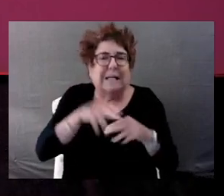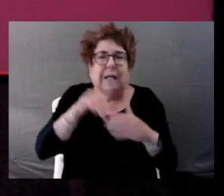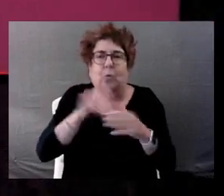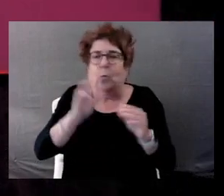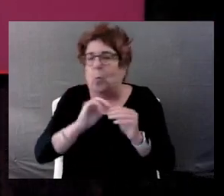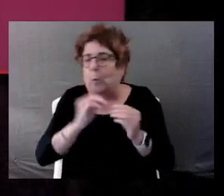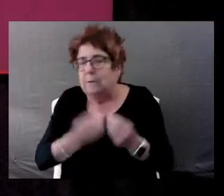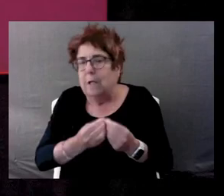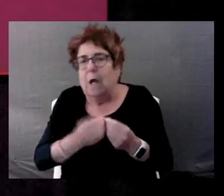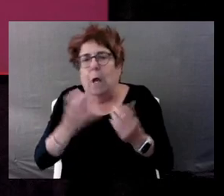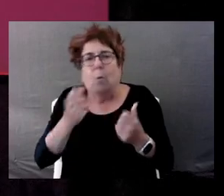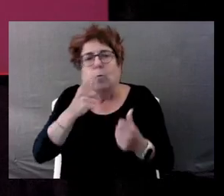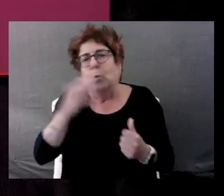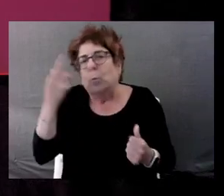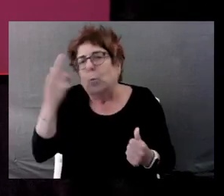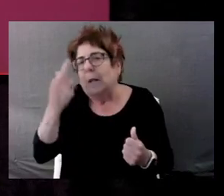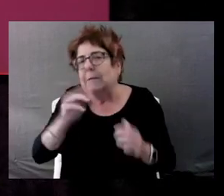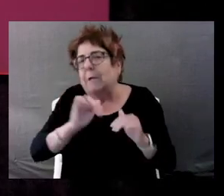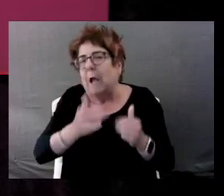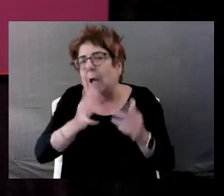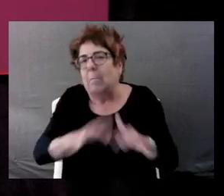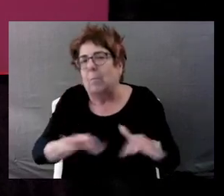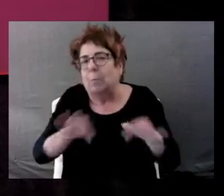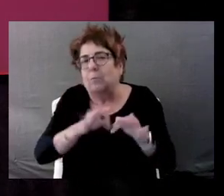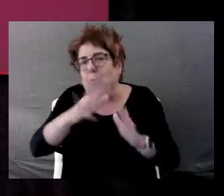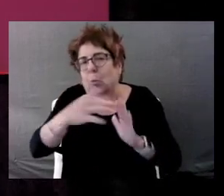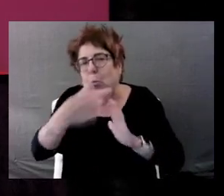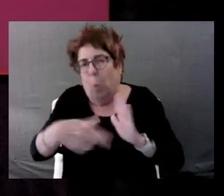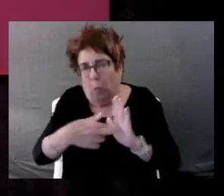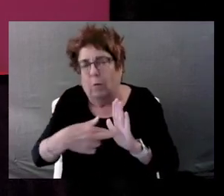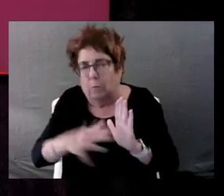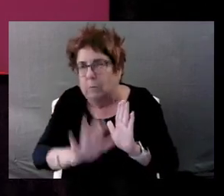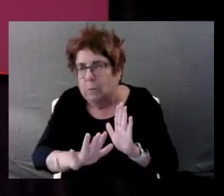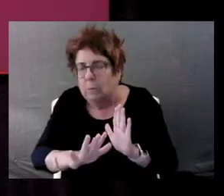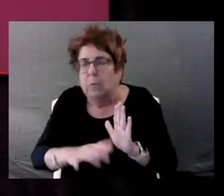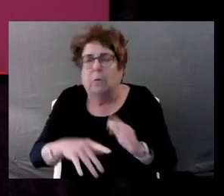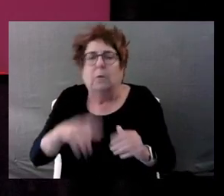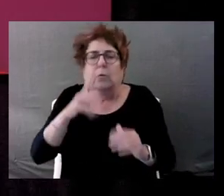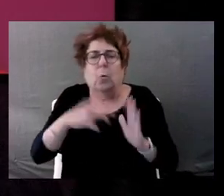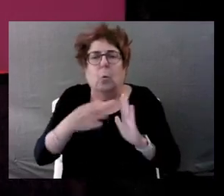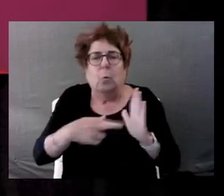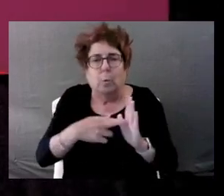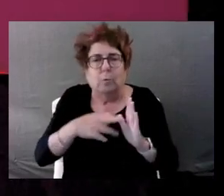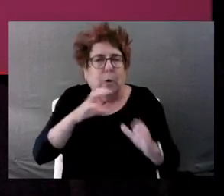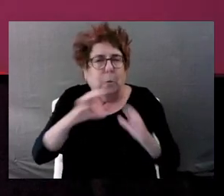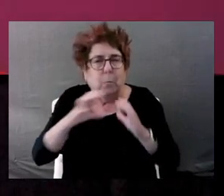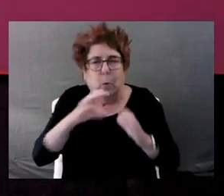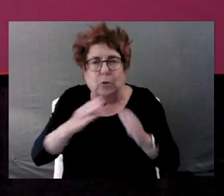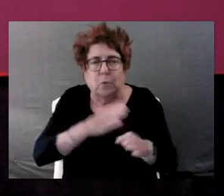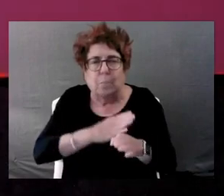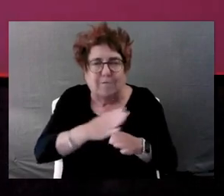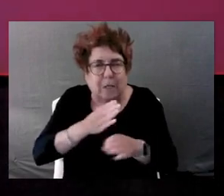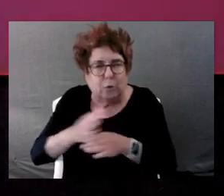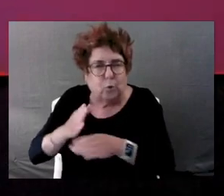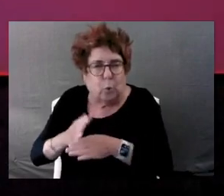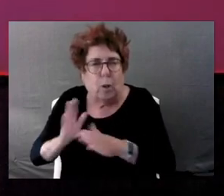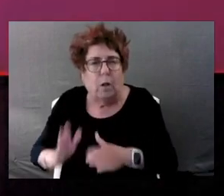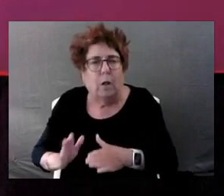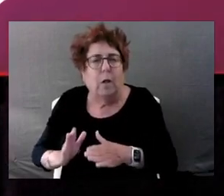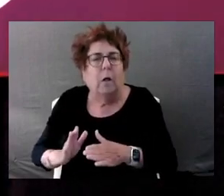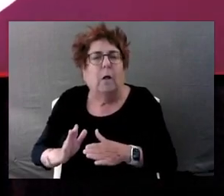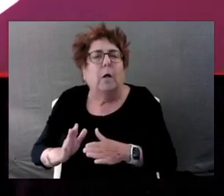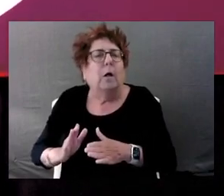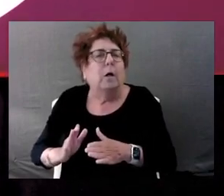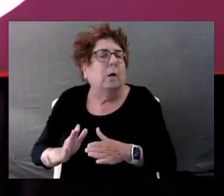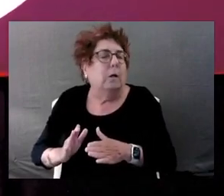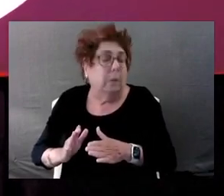realize how critical your role is, that your role as a communications professional is to really think about, one, how can I